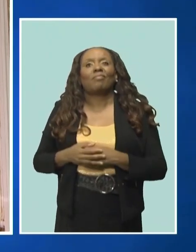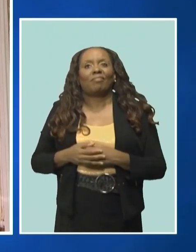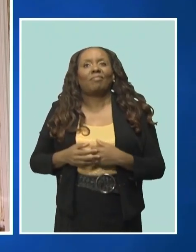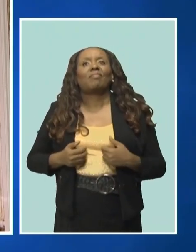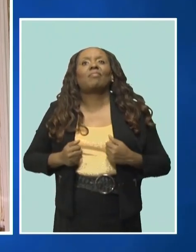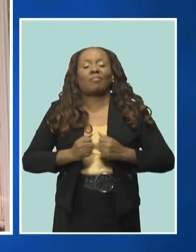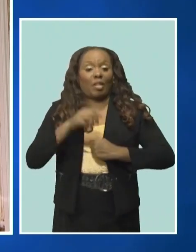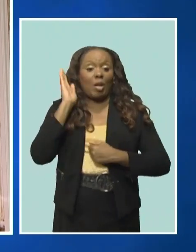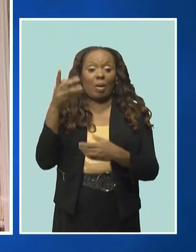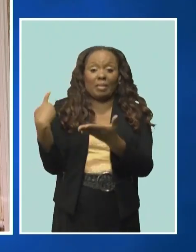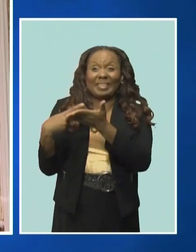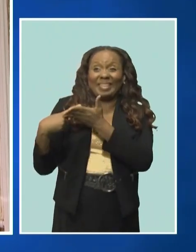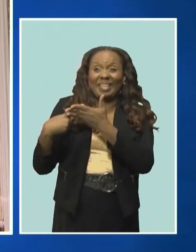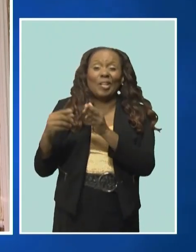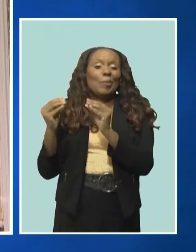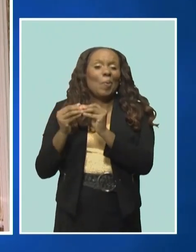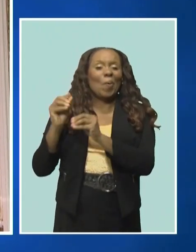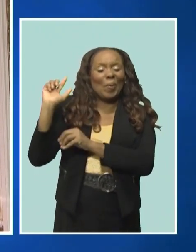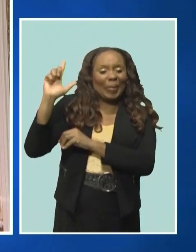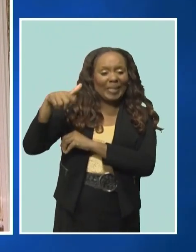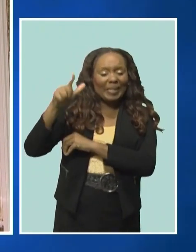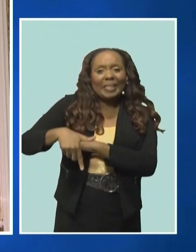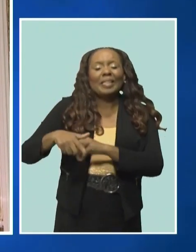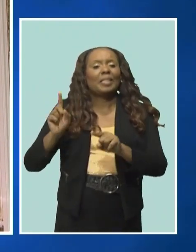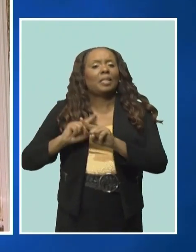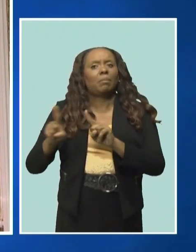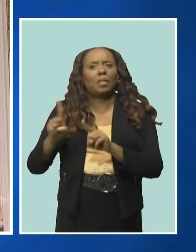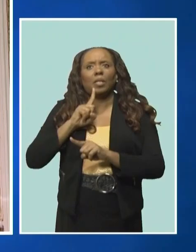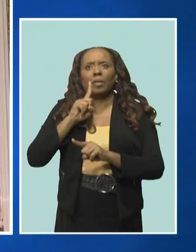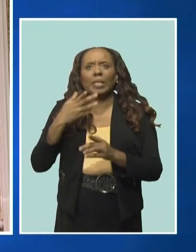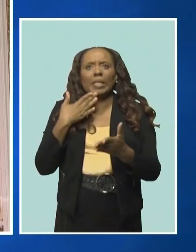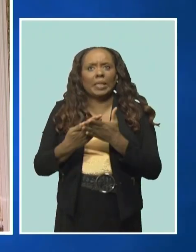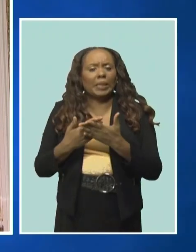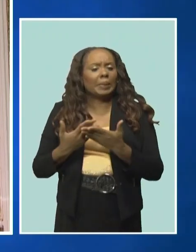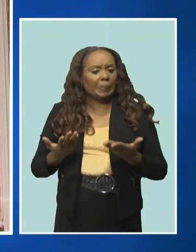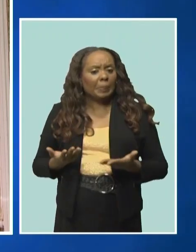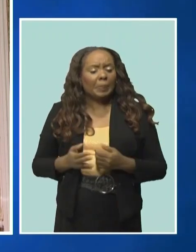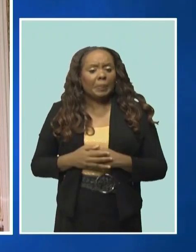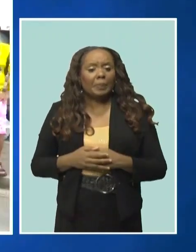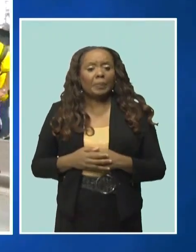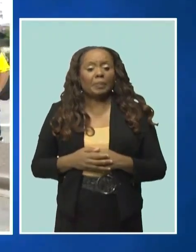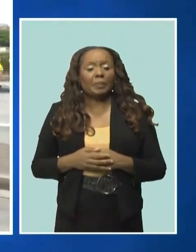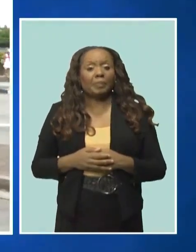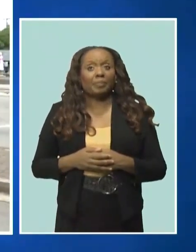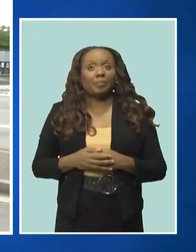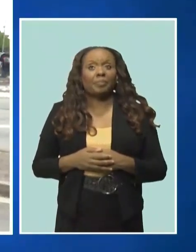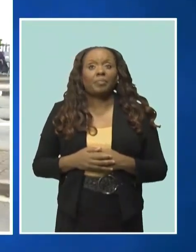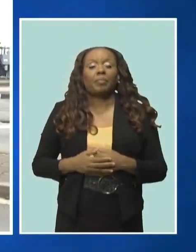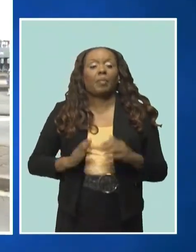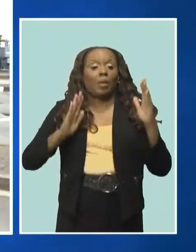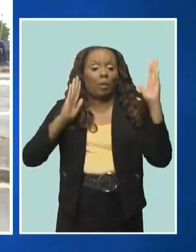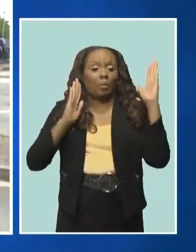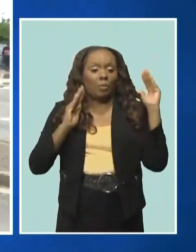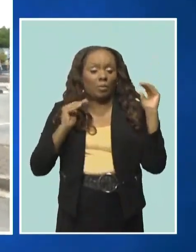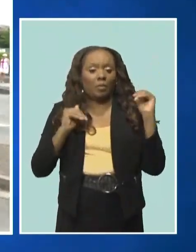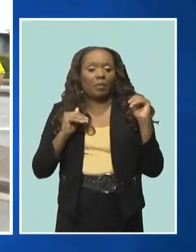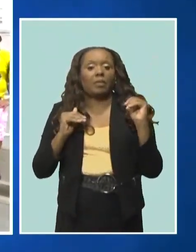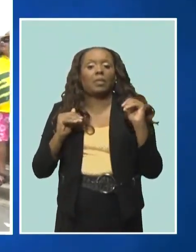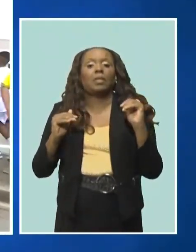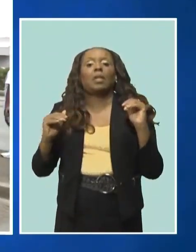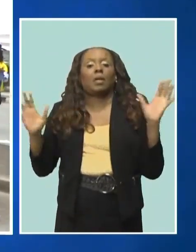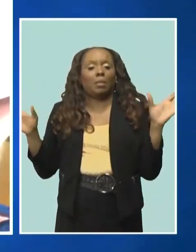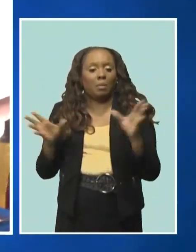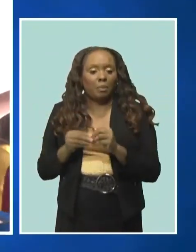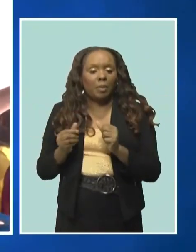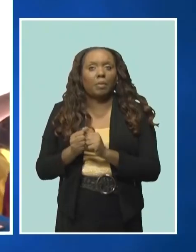to discuss as we go forward. But I think we've done well. Further, Prime Minister Motley says she is hopeful to meet with cricket